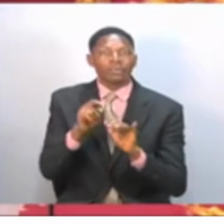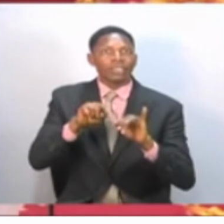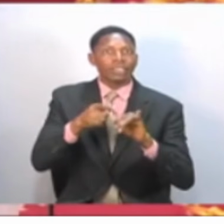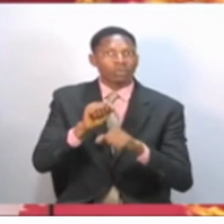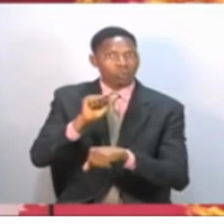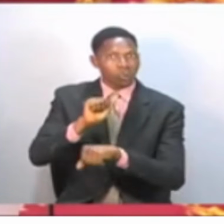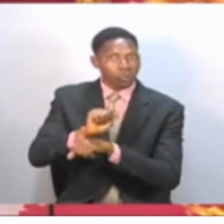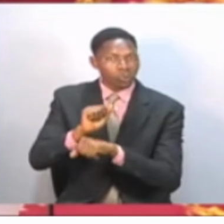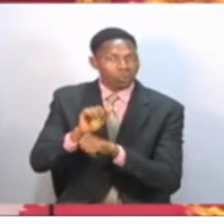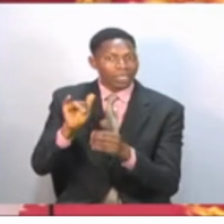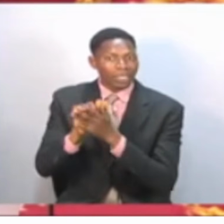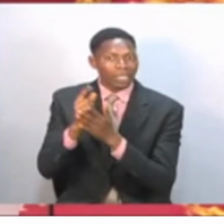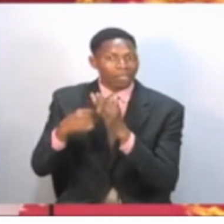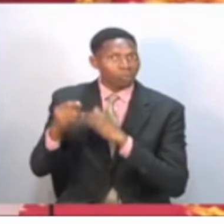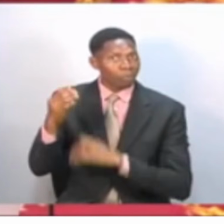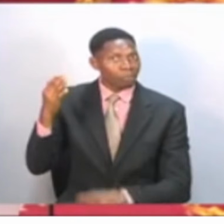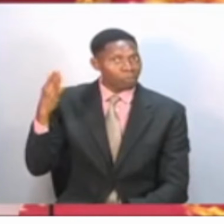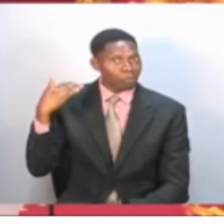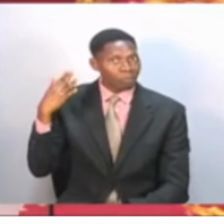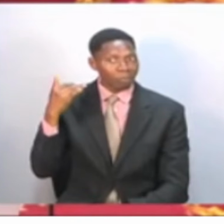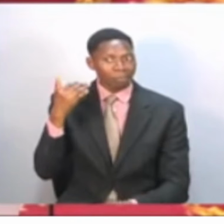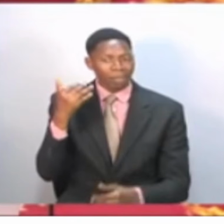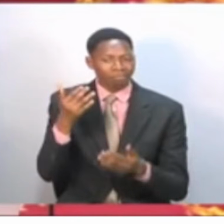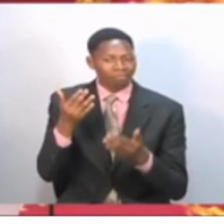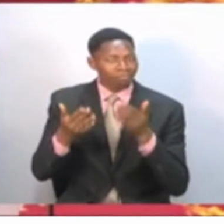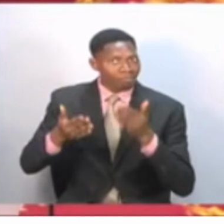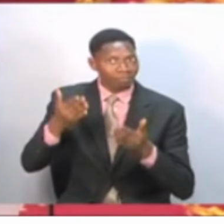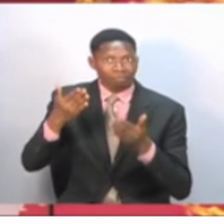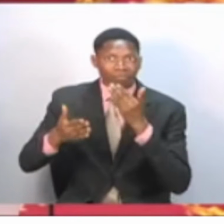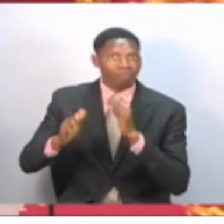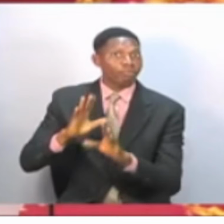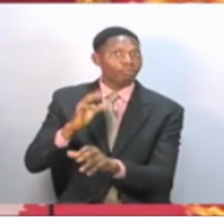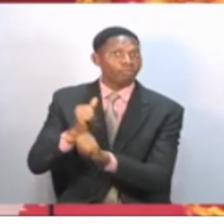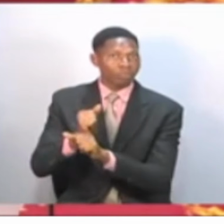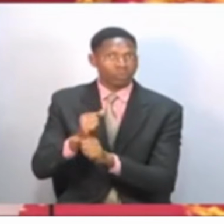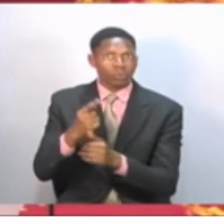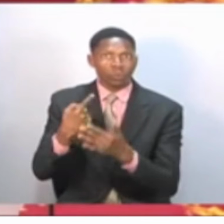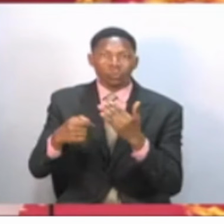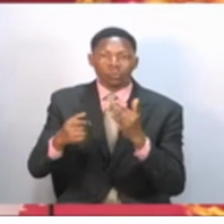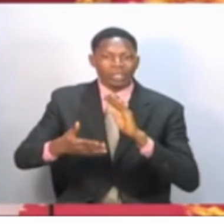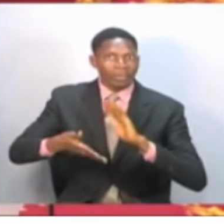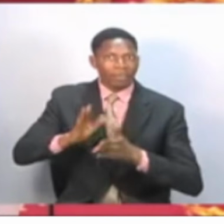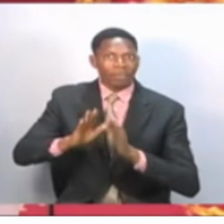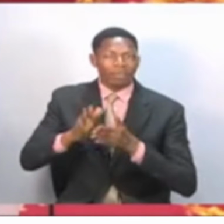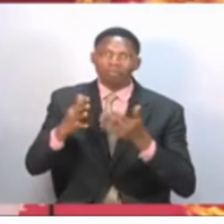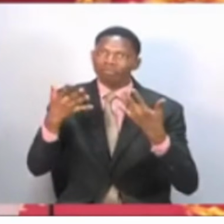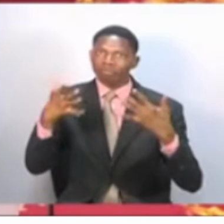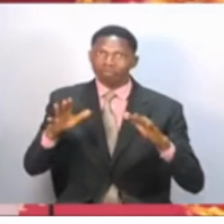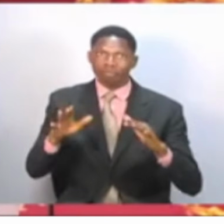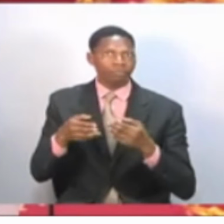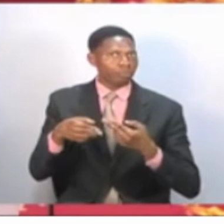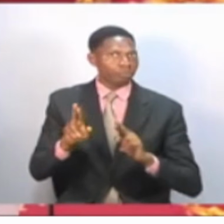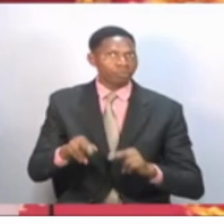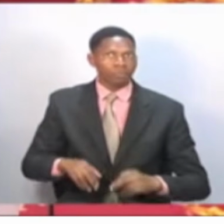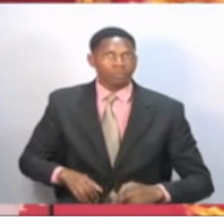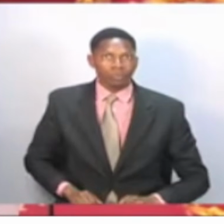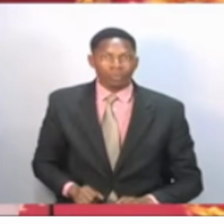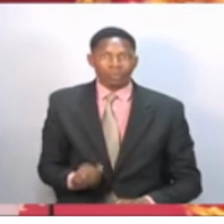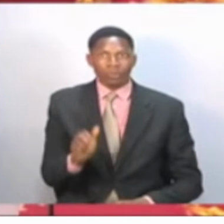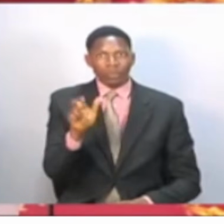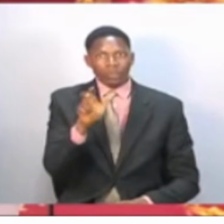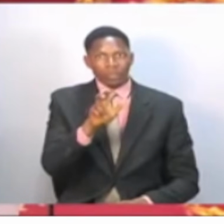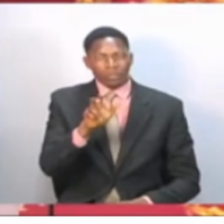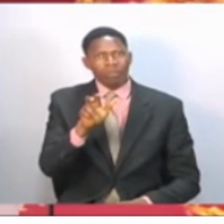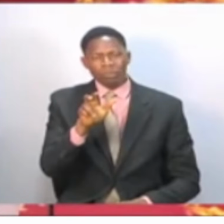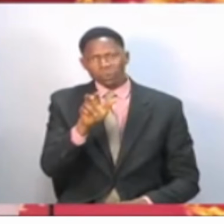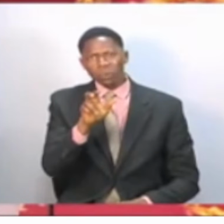were previously competitively procured to speed up completion. Though the 23 projects I talked